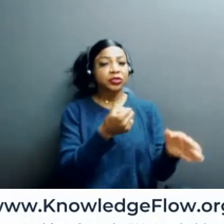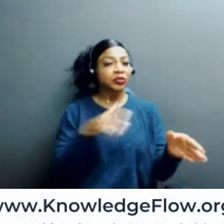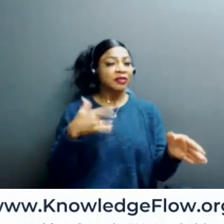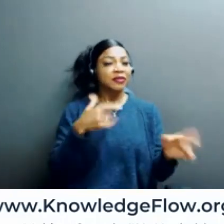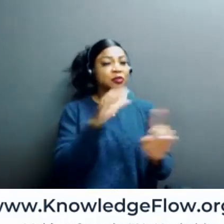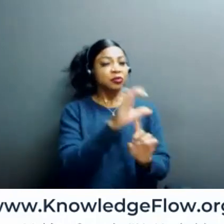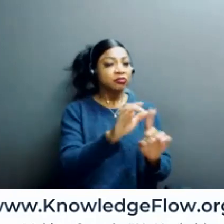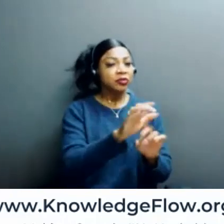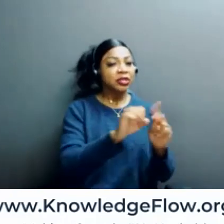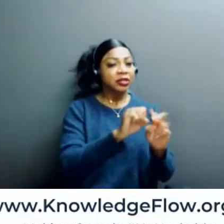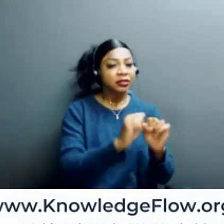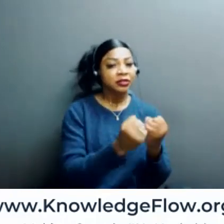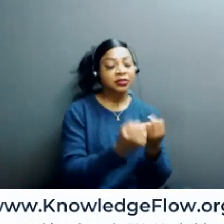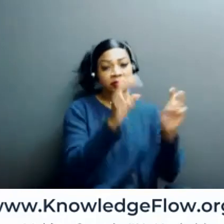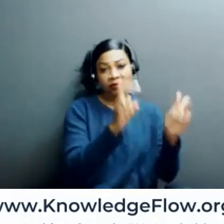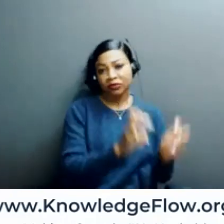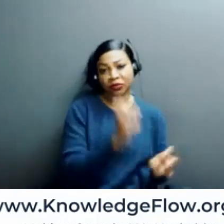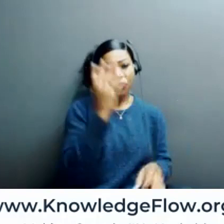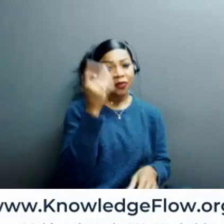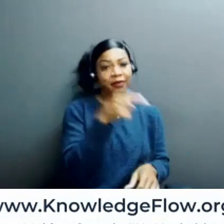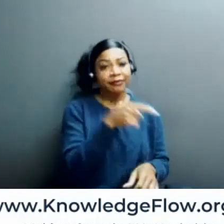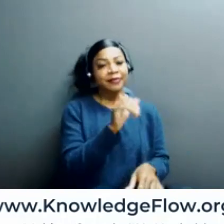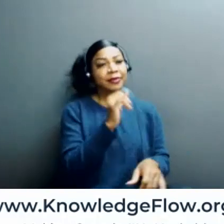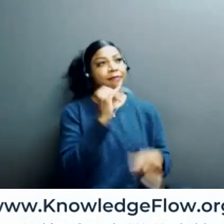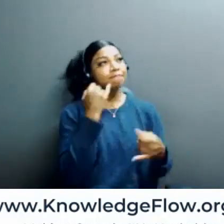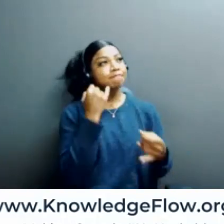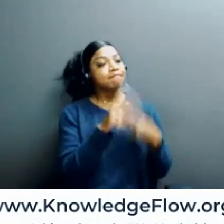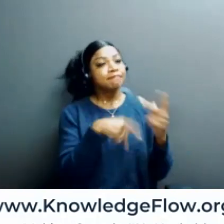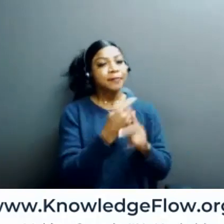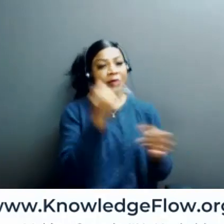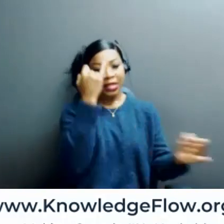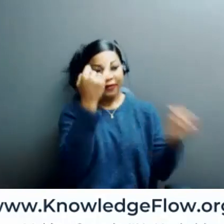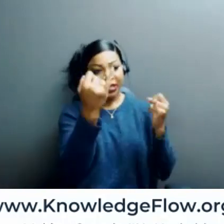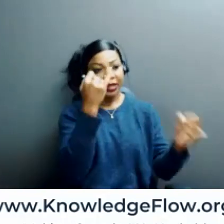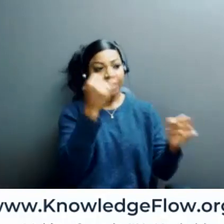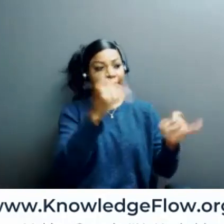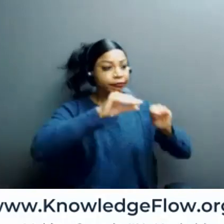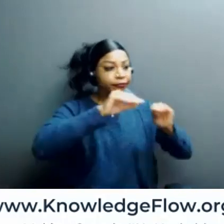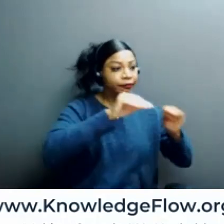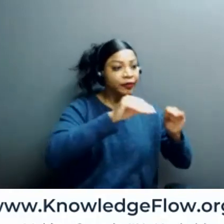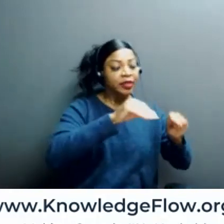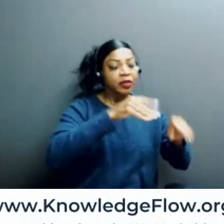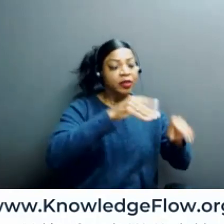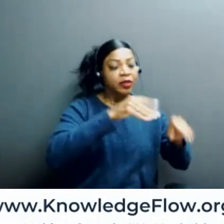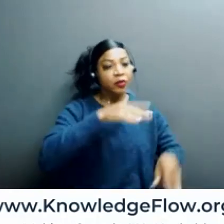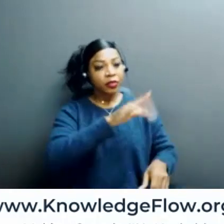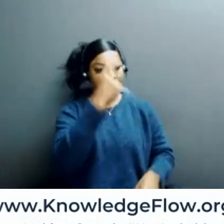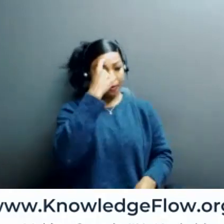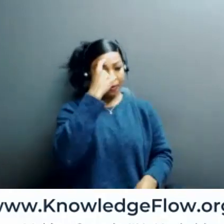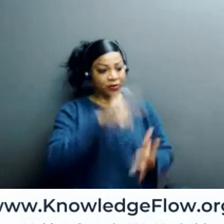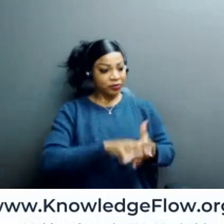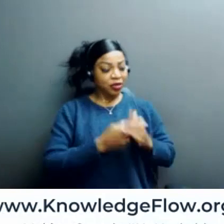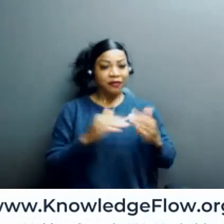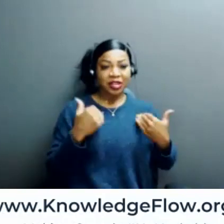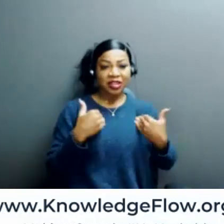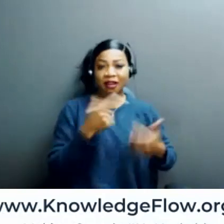and a societal issue because these kinds of ideologies are putting women's mind at a very young age that they can't do something new